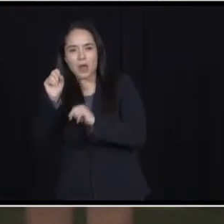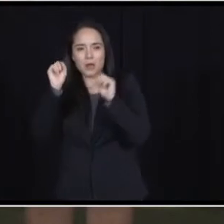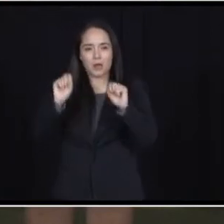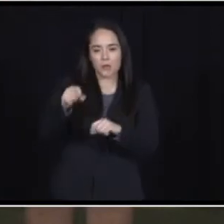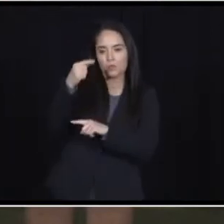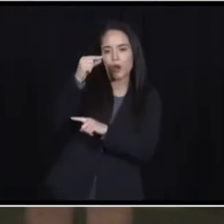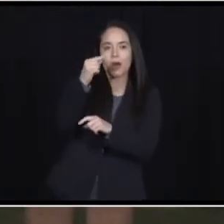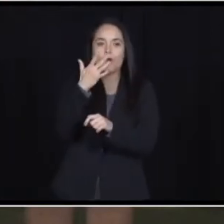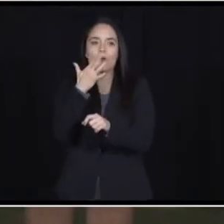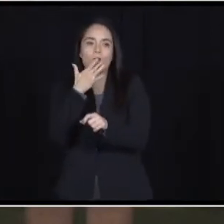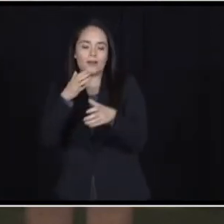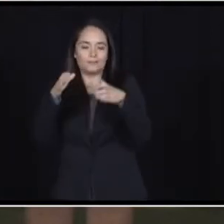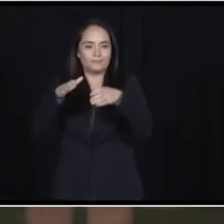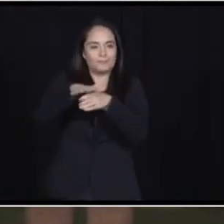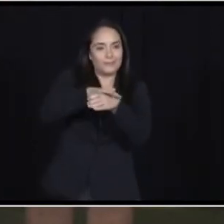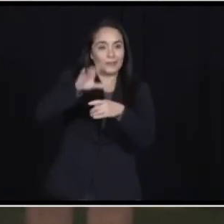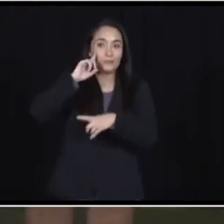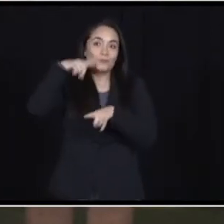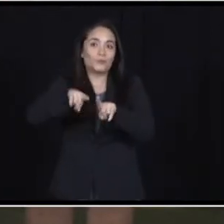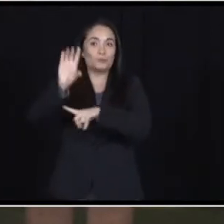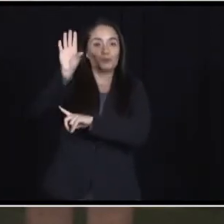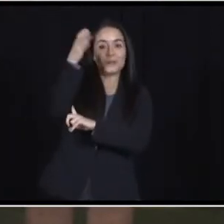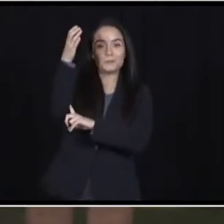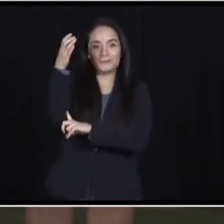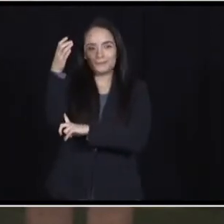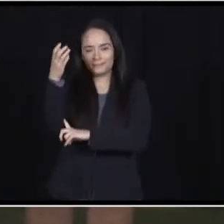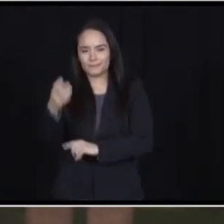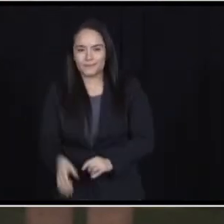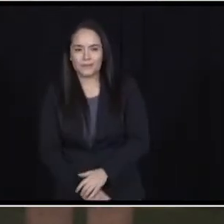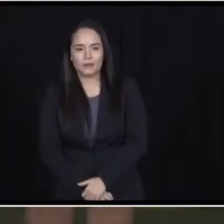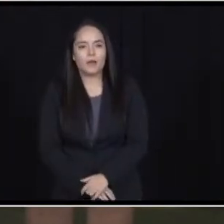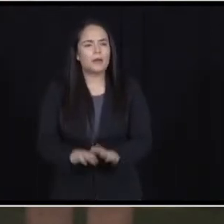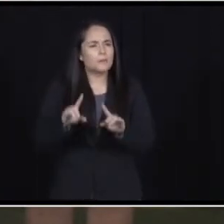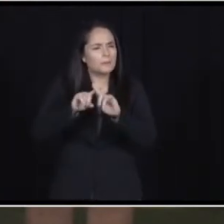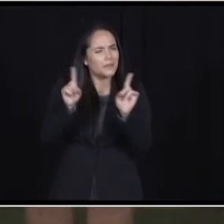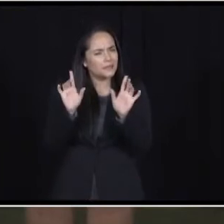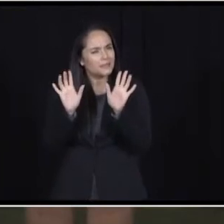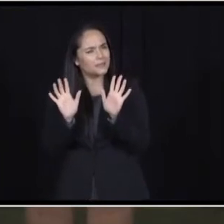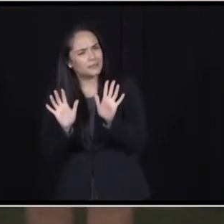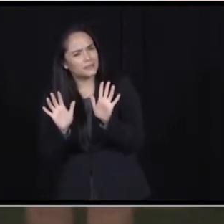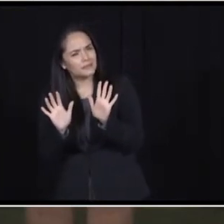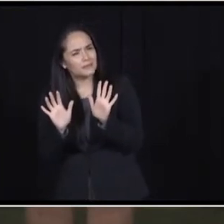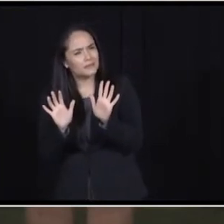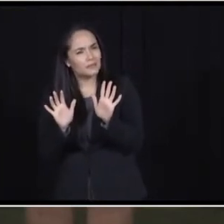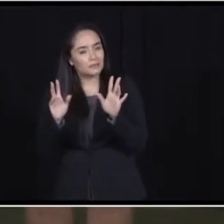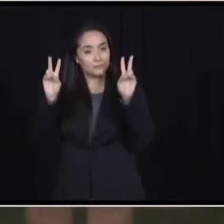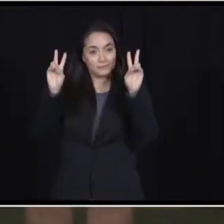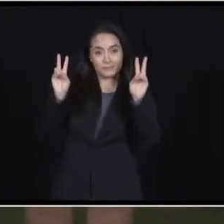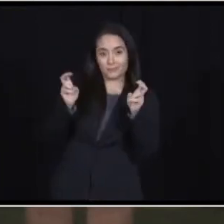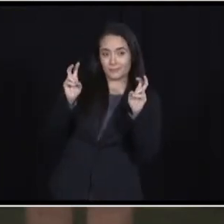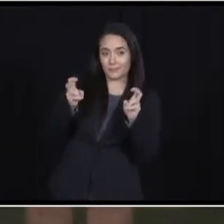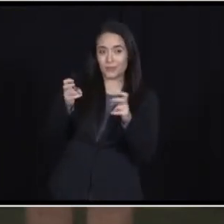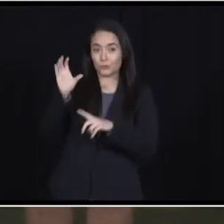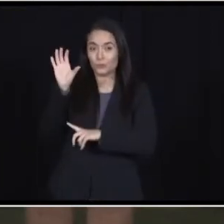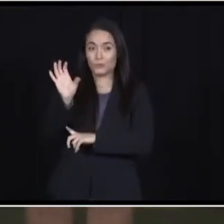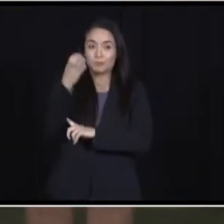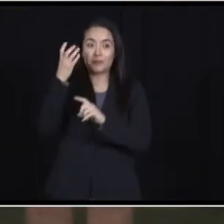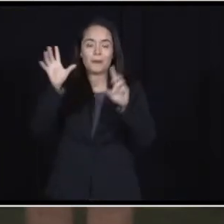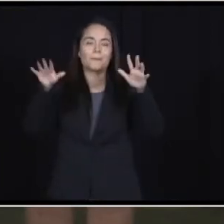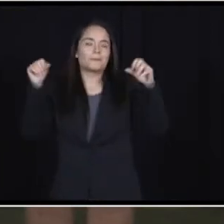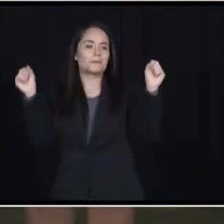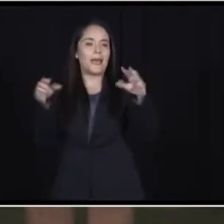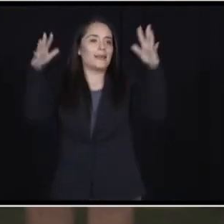of criticism of this, kind of putting it more in the category of possibly a Christmas miracle. Like, is this something that you stand behind,